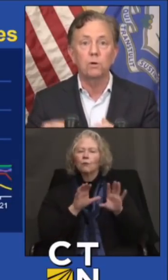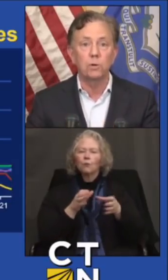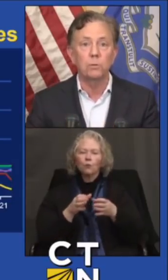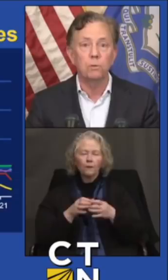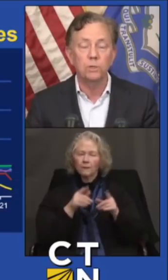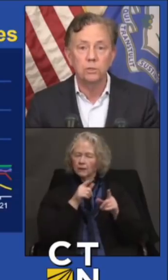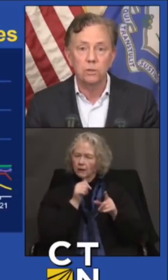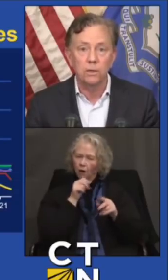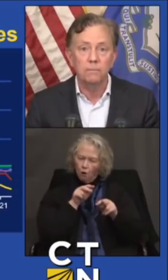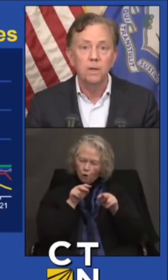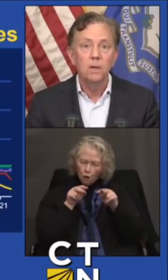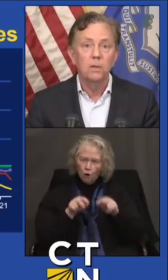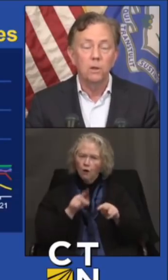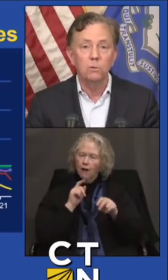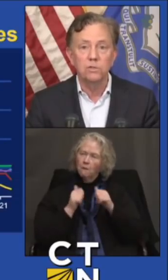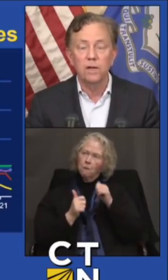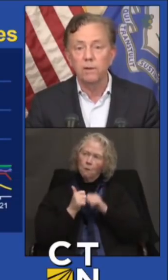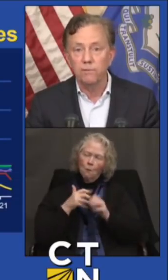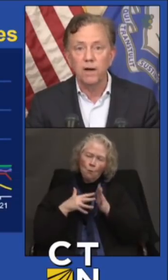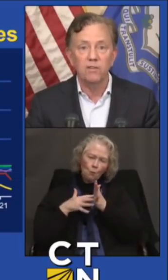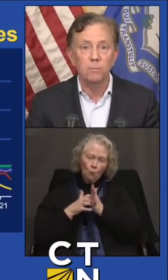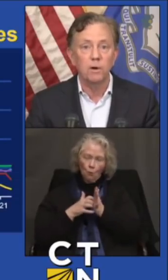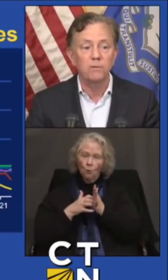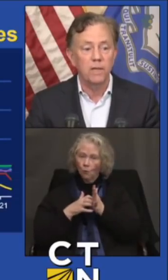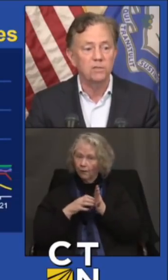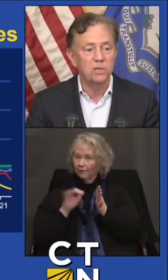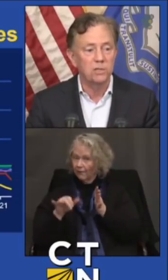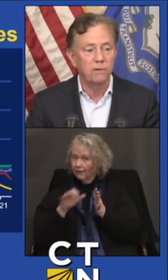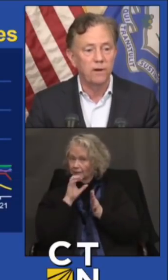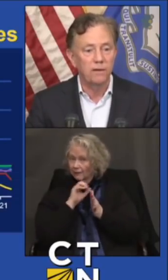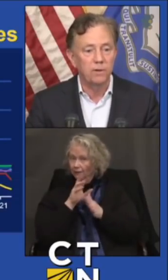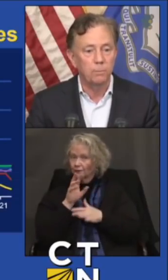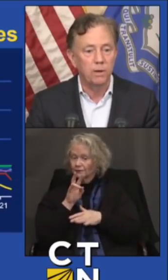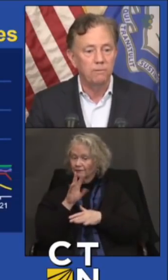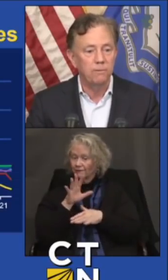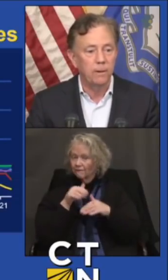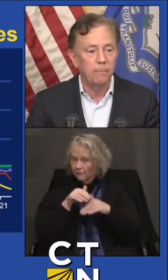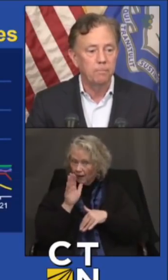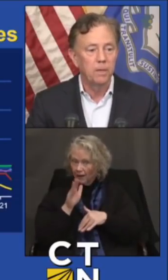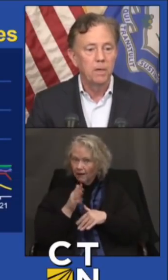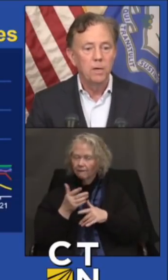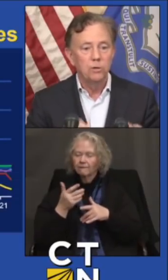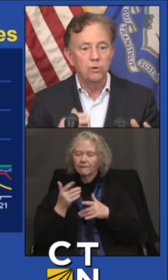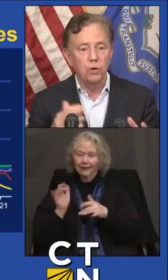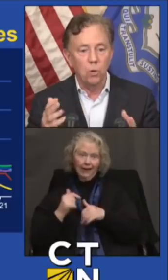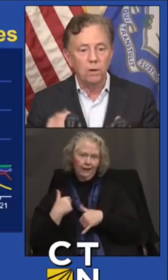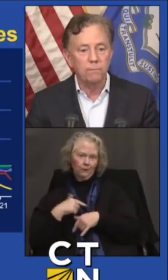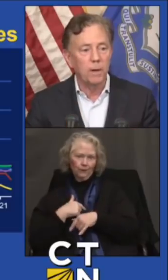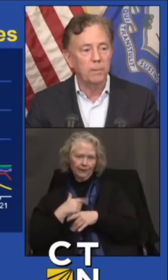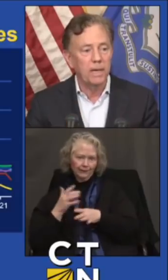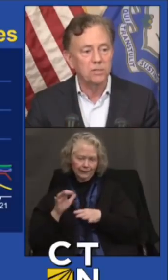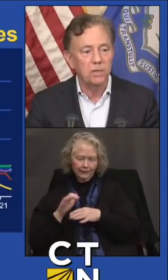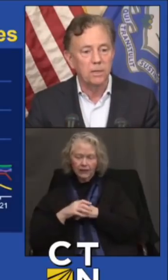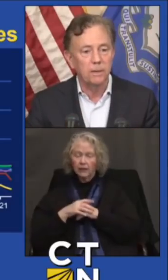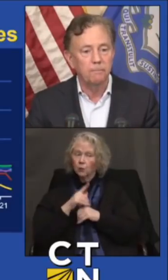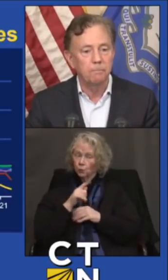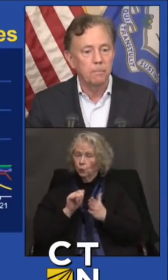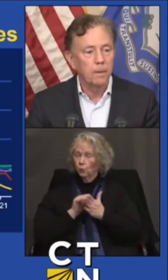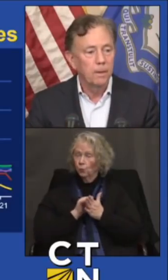most vulnerable, which are those 75 and above, then 65 and above. New York probably